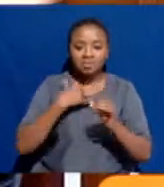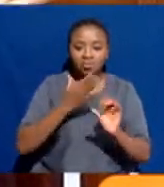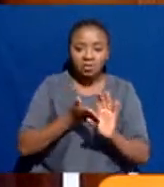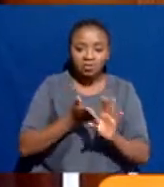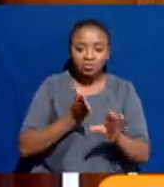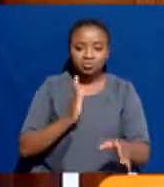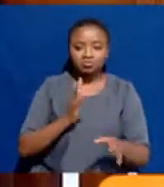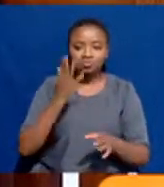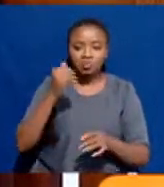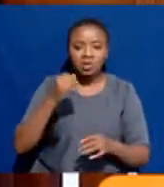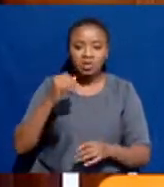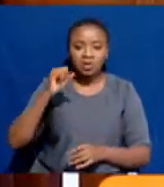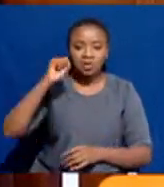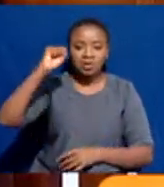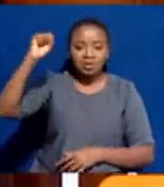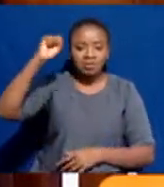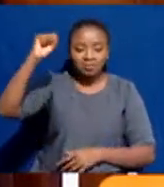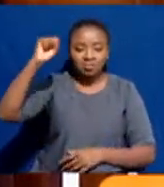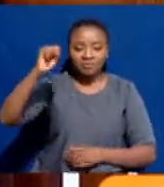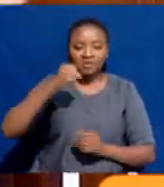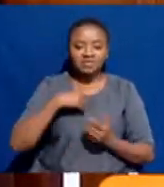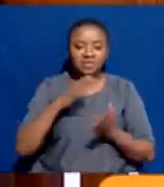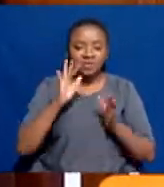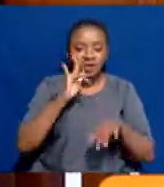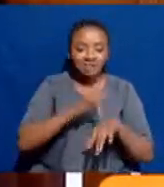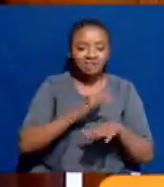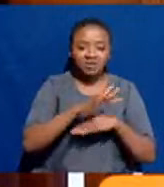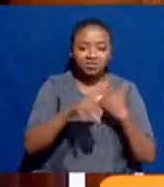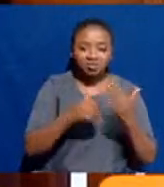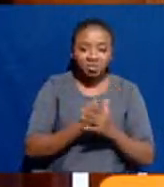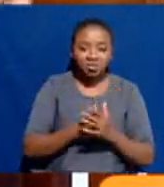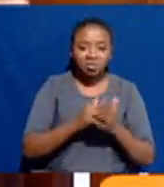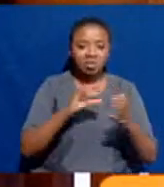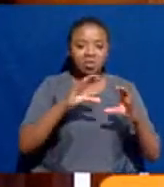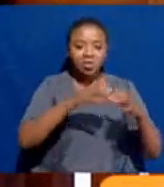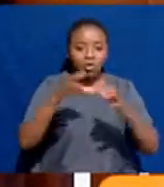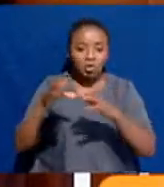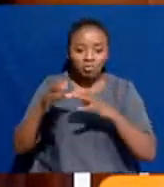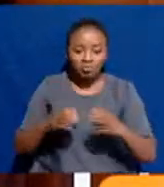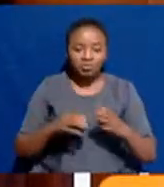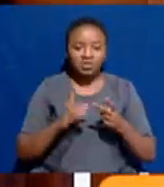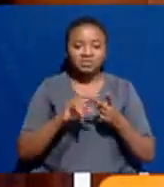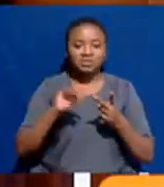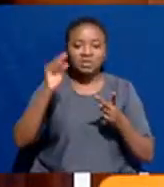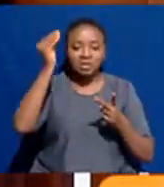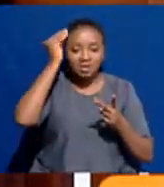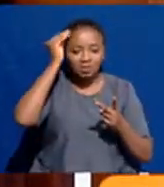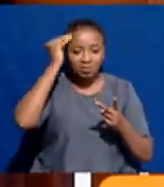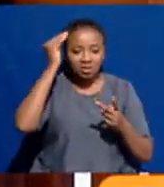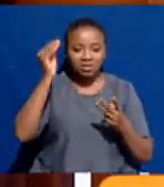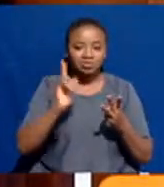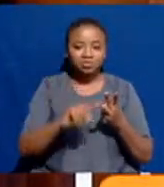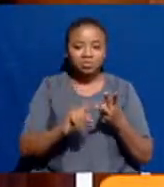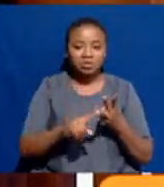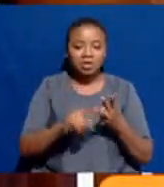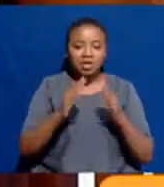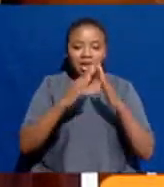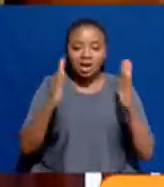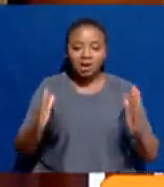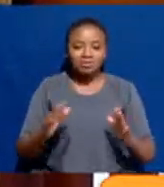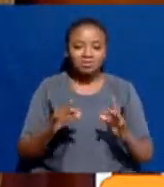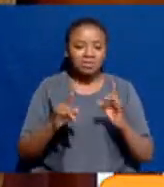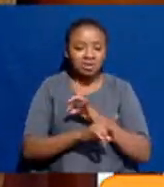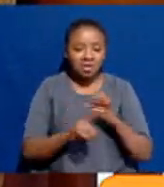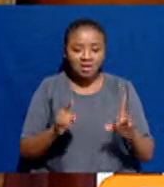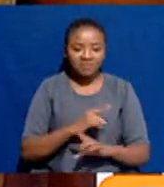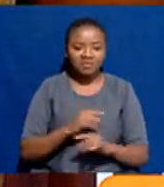across communities, yeah. You know, the whole problem of health, yeah. You know, education, housing, everything. Absolutely.